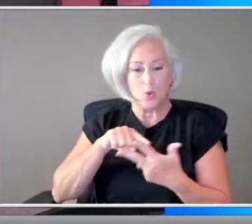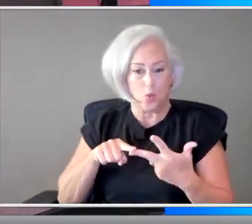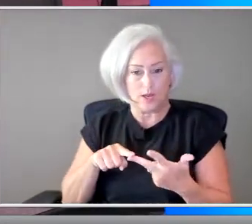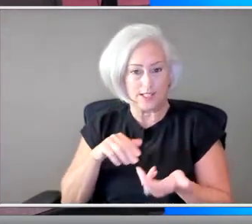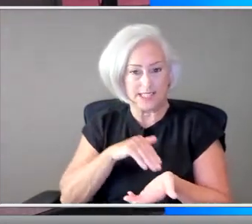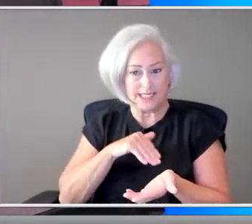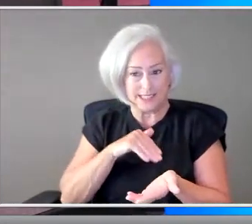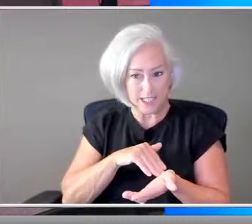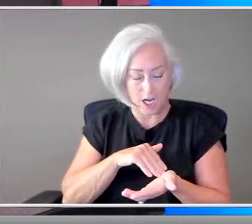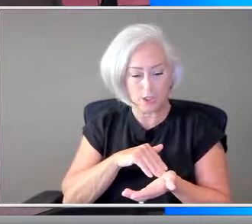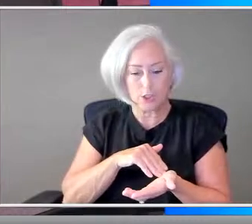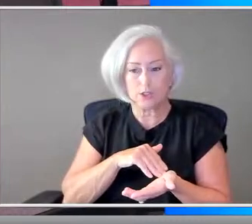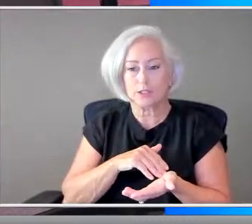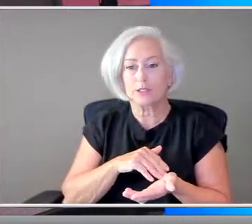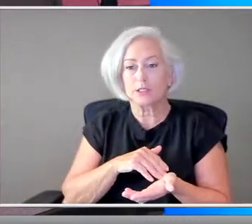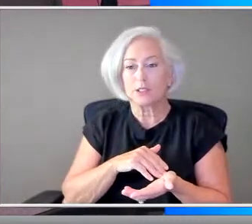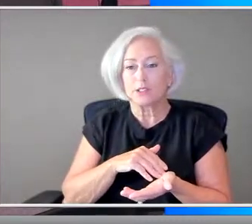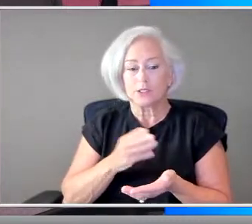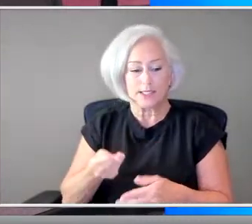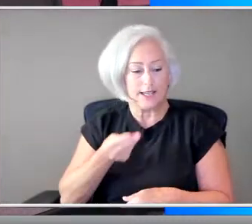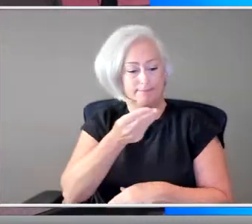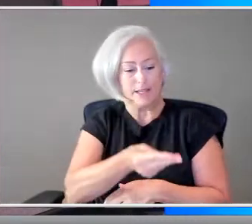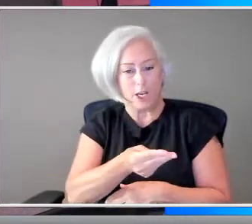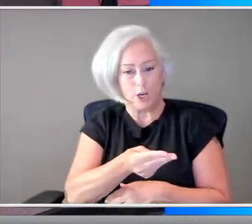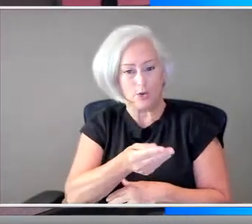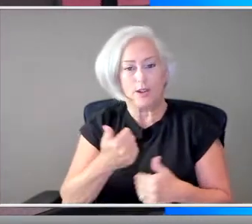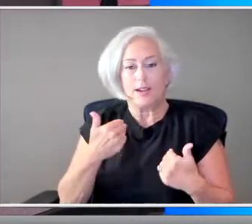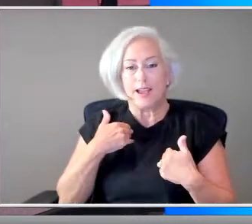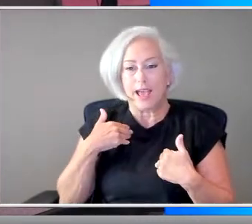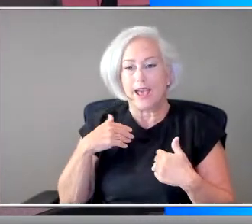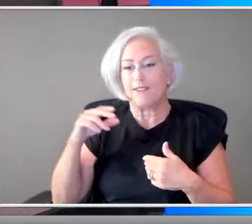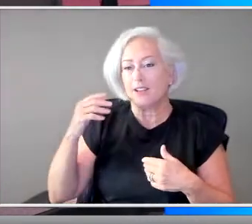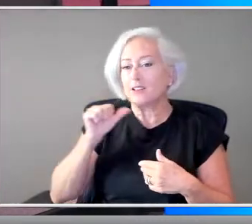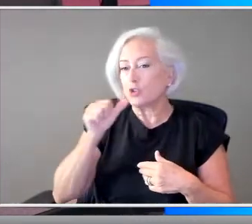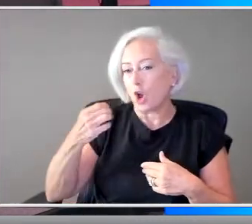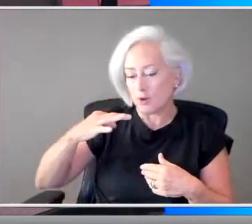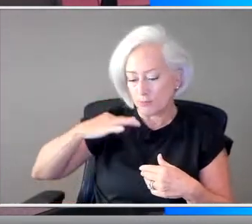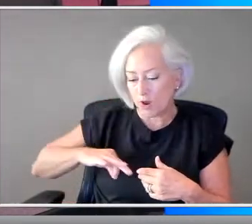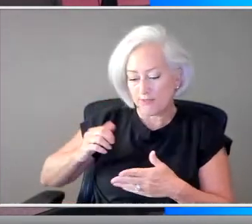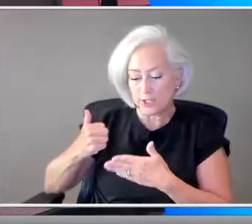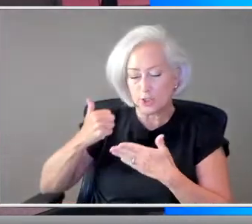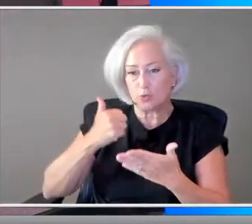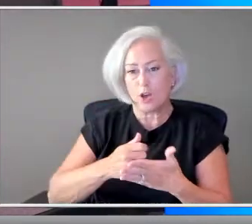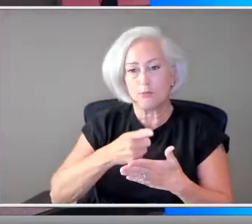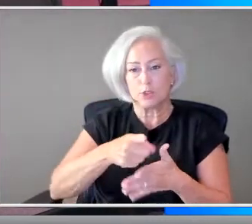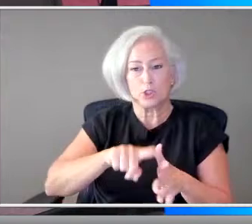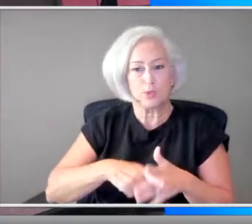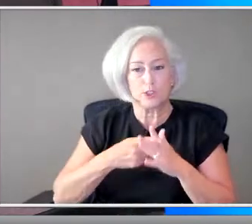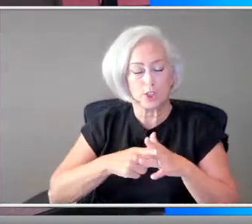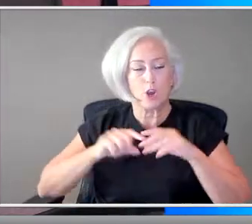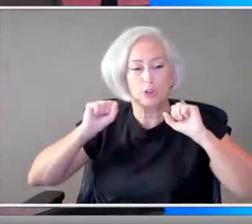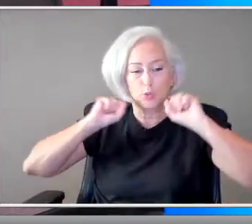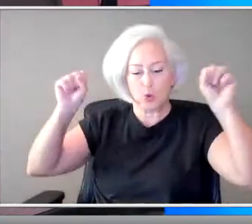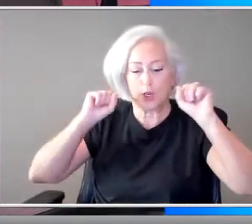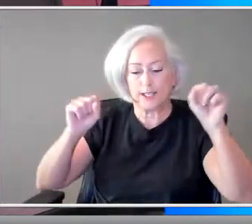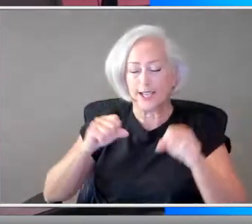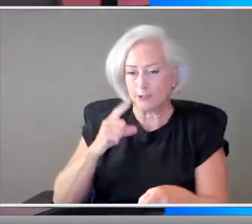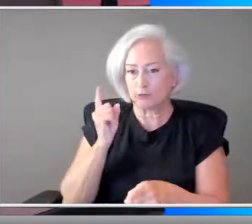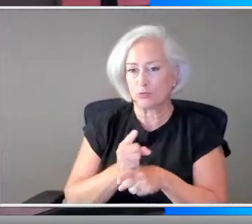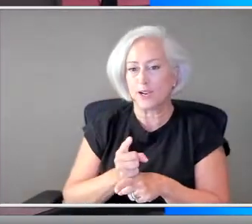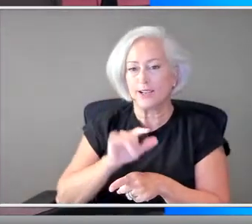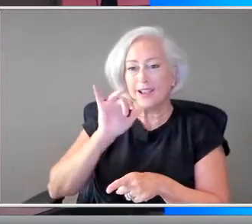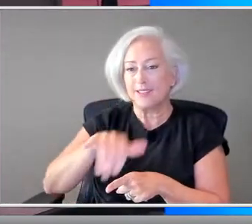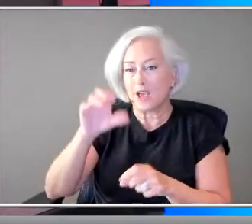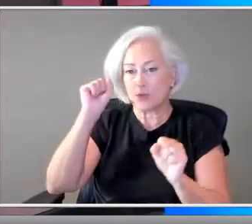one of the doctors says, hey, there's a nonprofit that can help you, and she'll get you started on a a program. Yeah, absolutely. That would be incredible. It's not up and